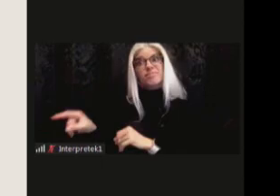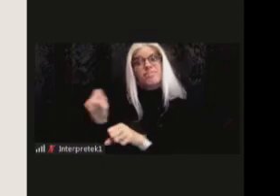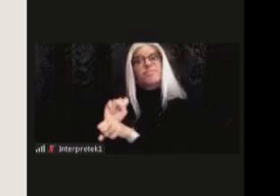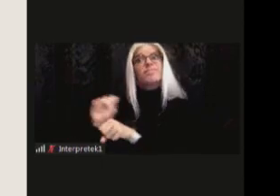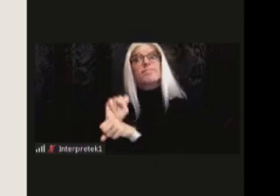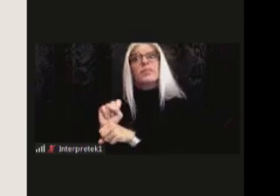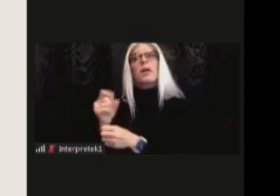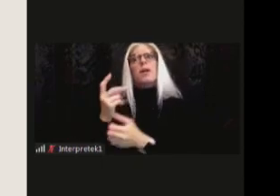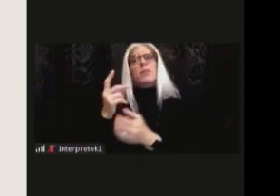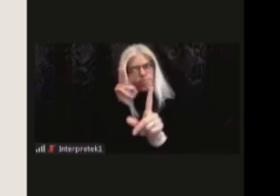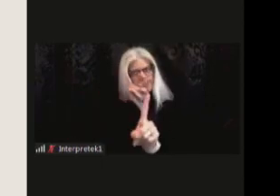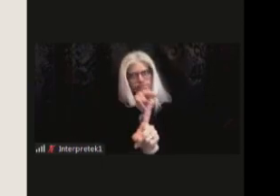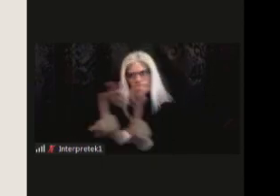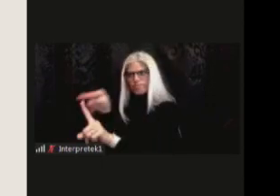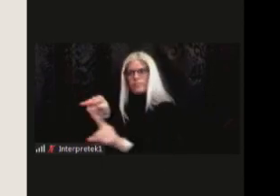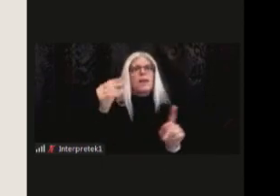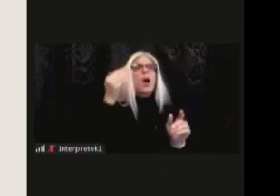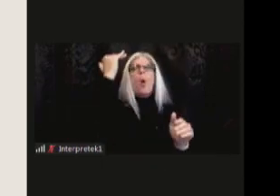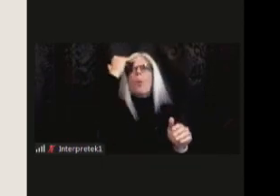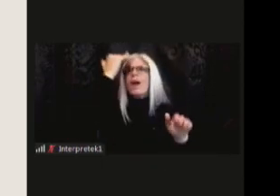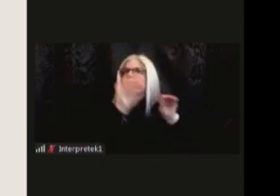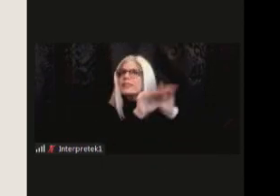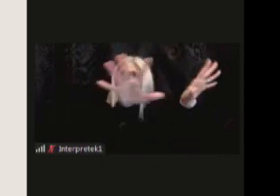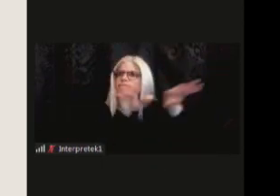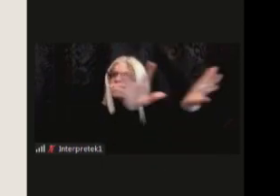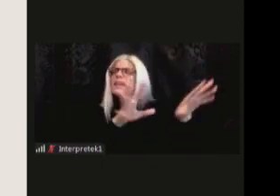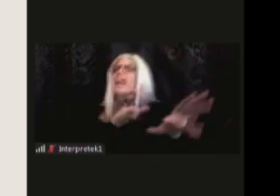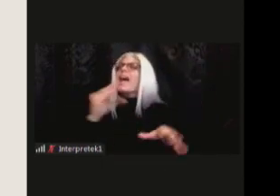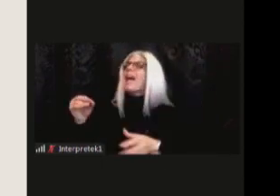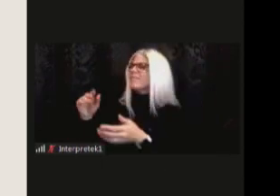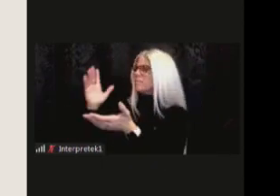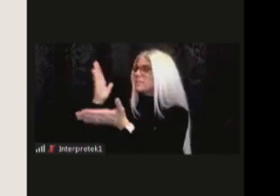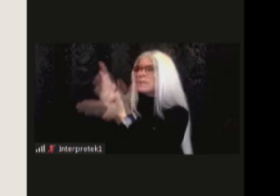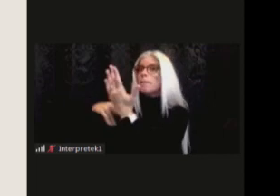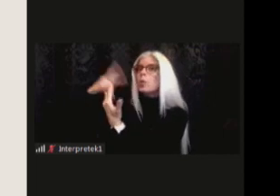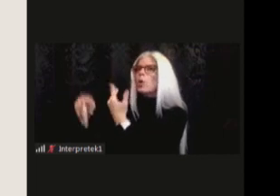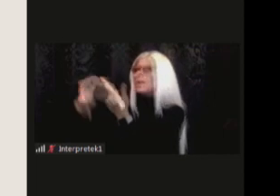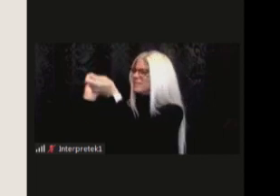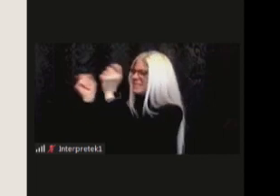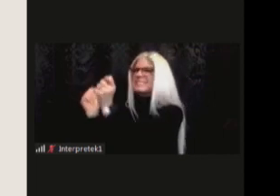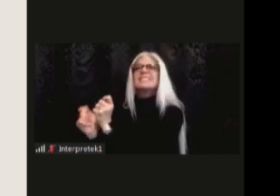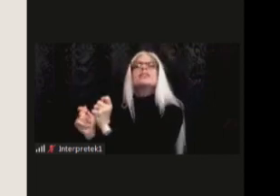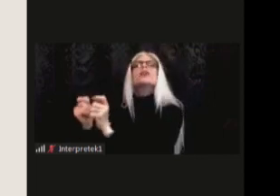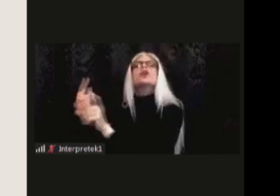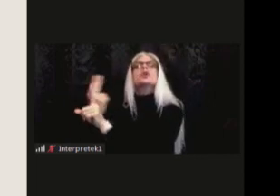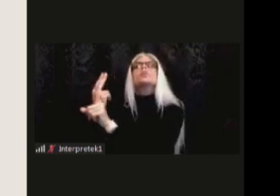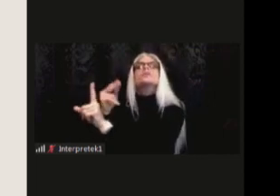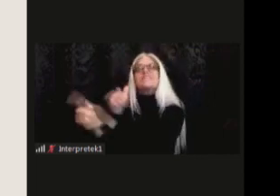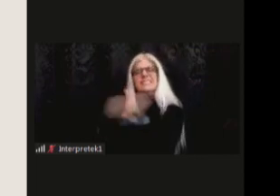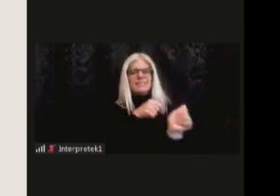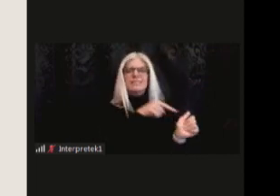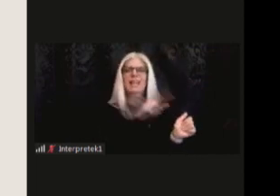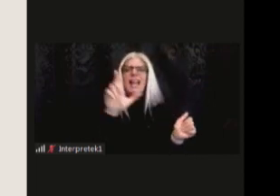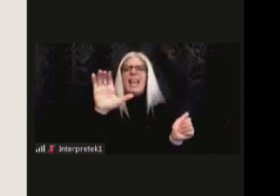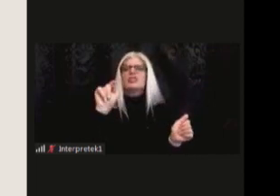raising and behavior changing programs. By using the tools presented in the Lectio Institute, we can support programs in